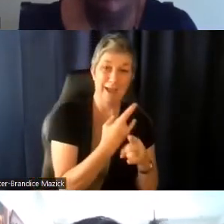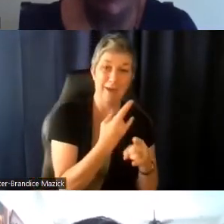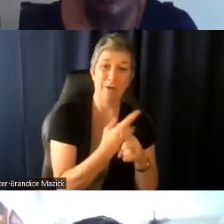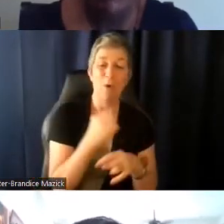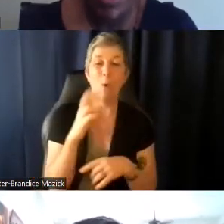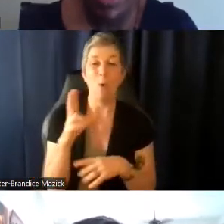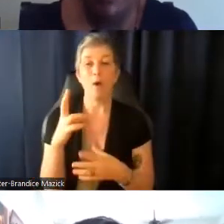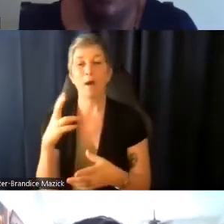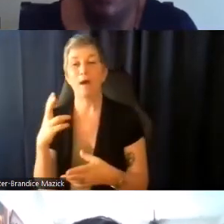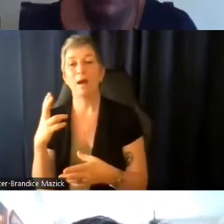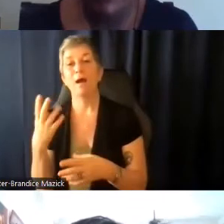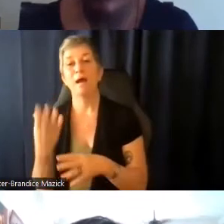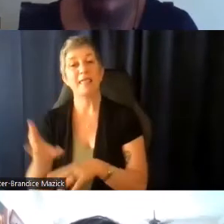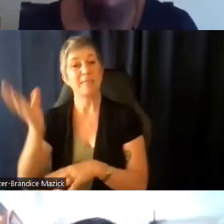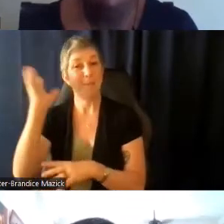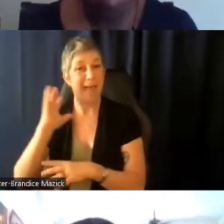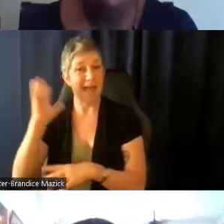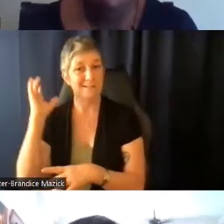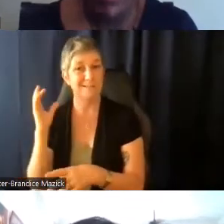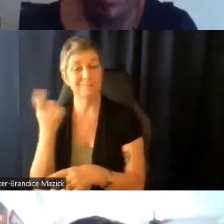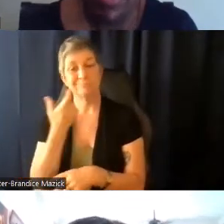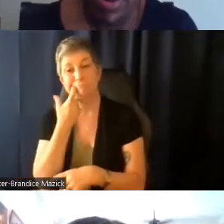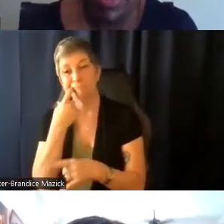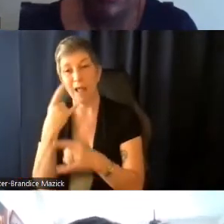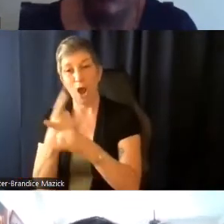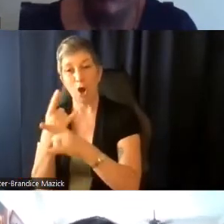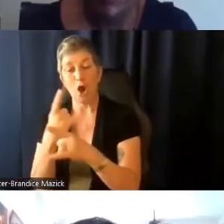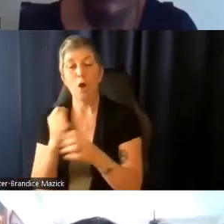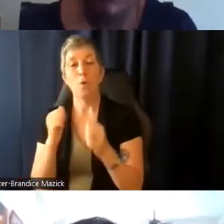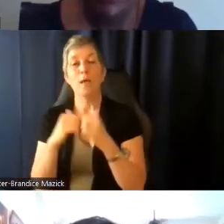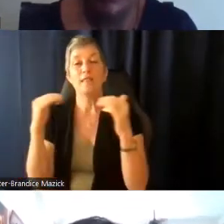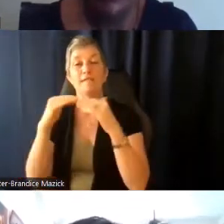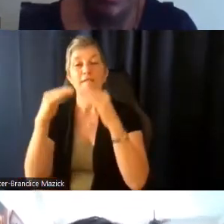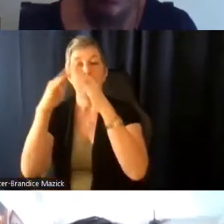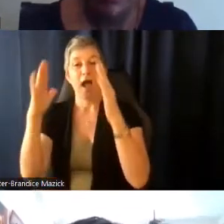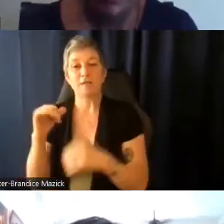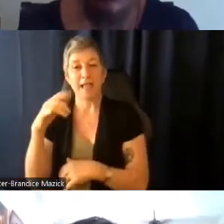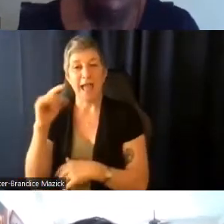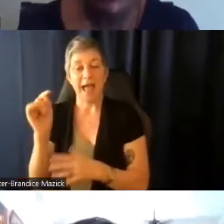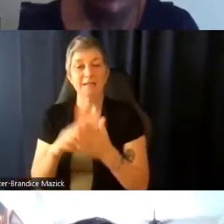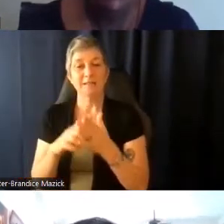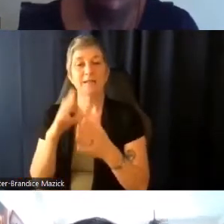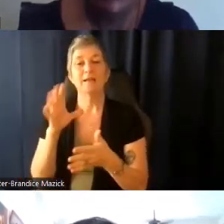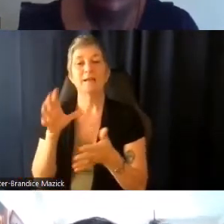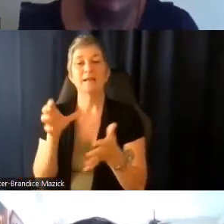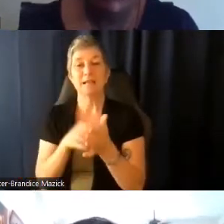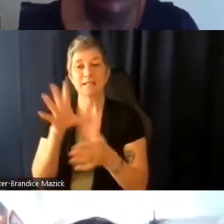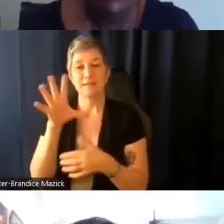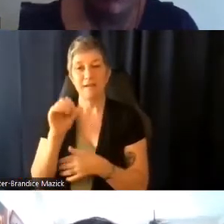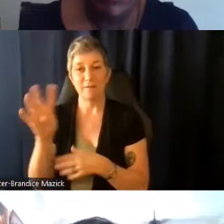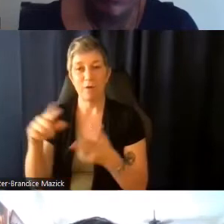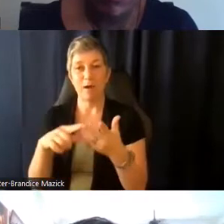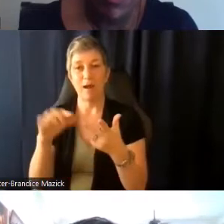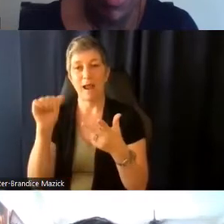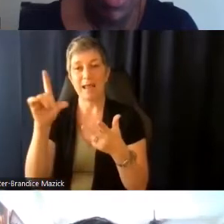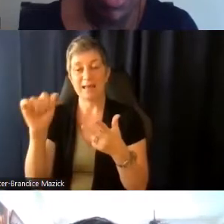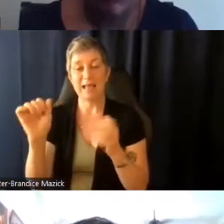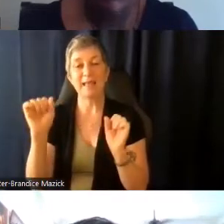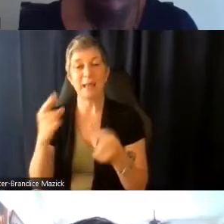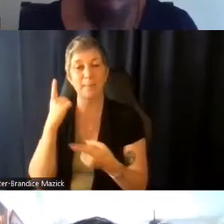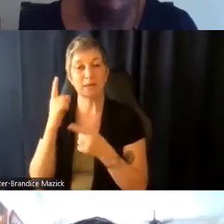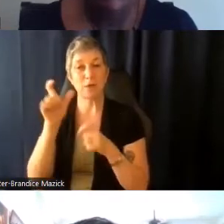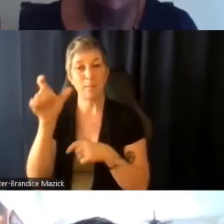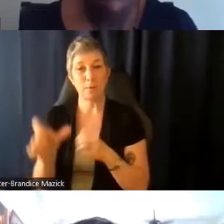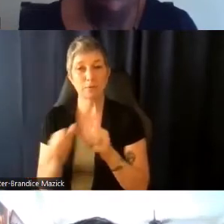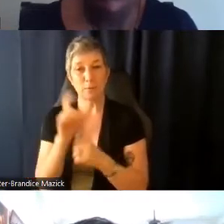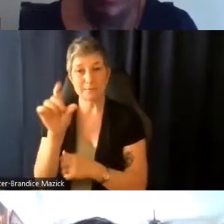they were abusing in the past. Under the Fair Housing Act, Section 504 and the ADA, they can be considered a person with a disability and